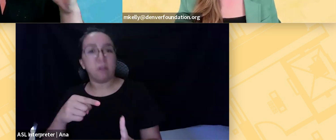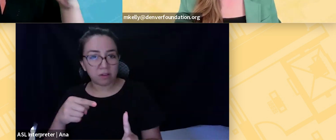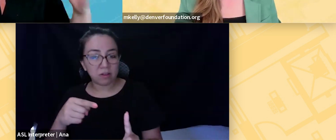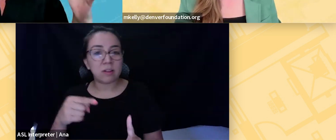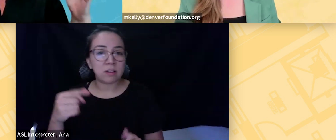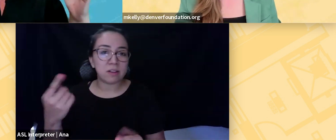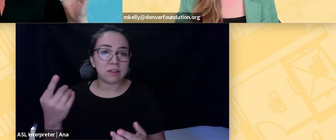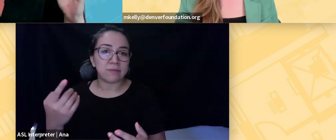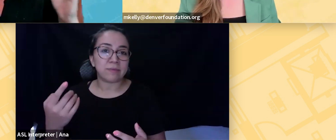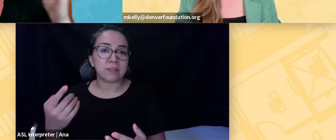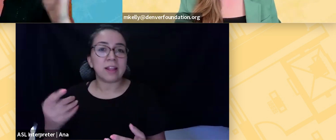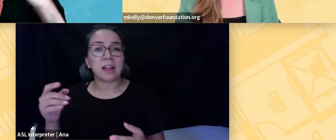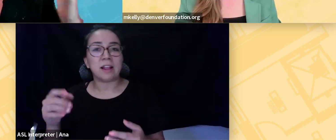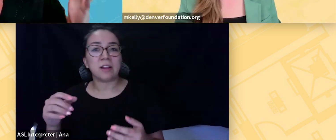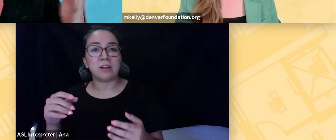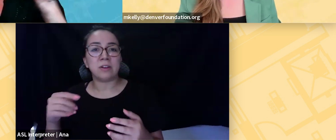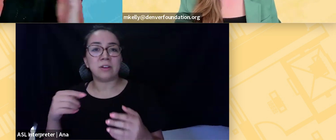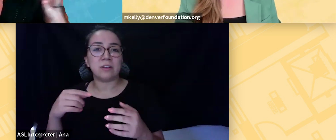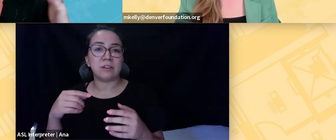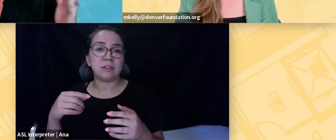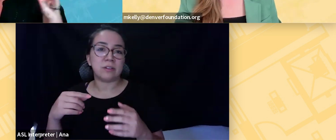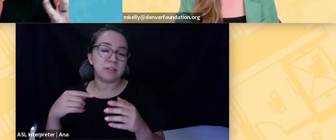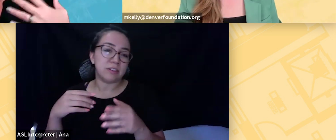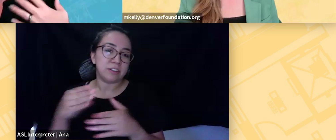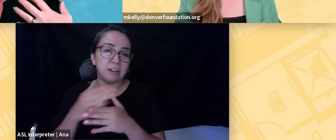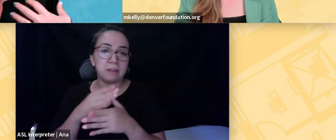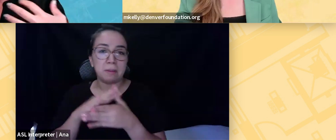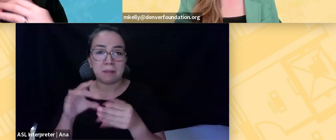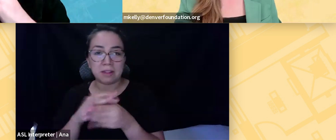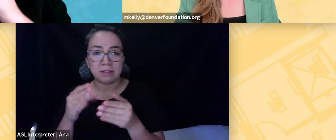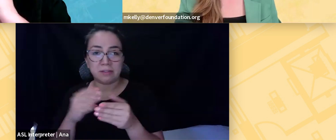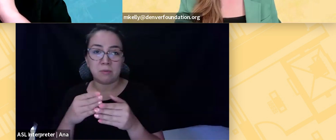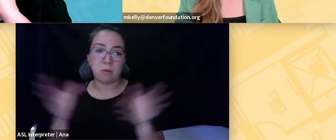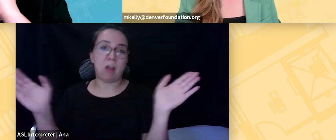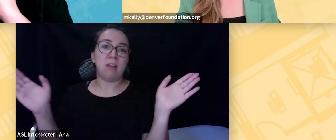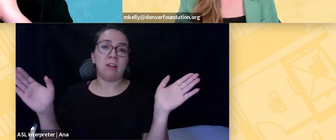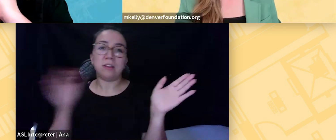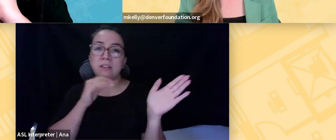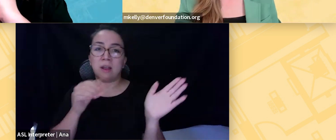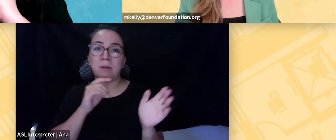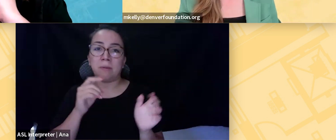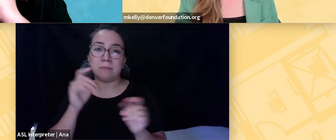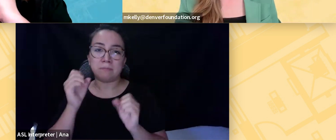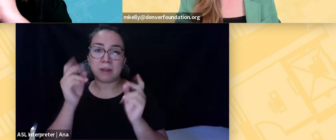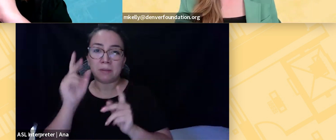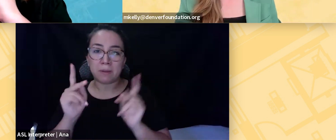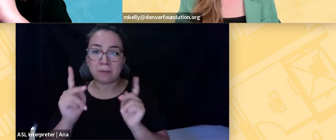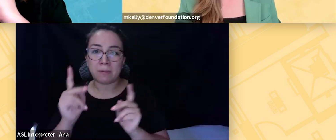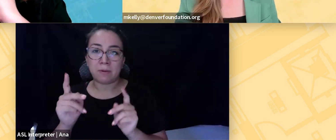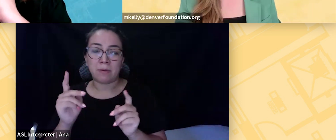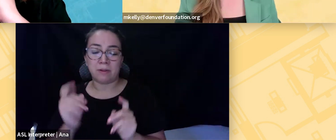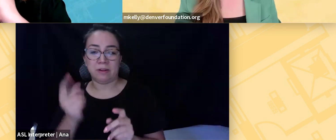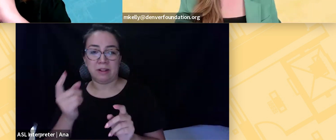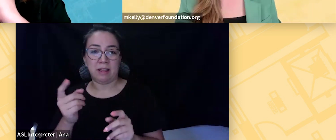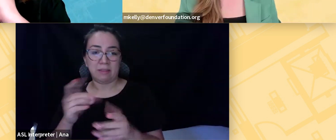we're getting the message out very broadly and people may or may not be kind of taking in the message, that would be a little bit harder for our